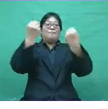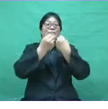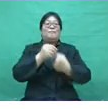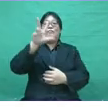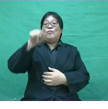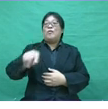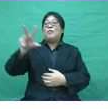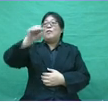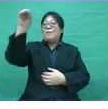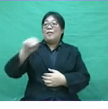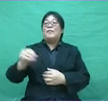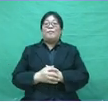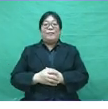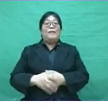with